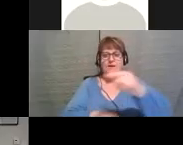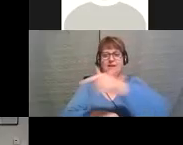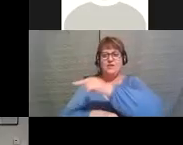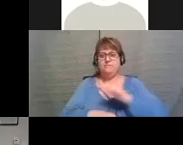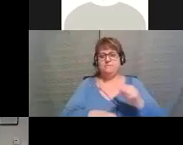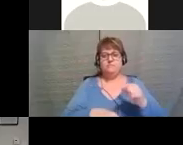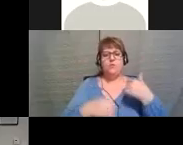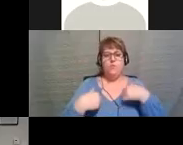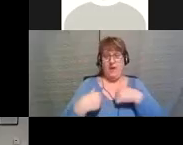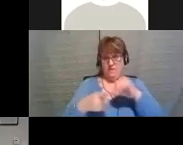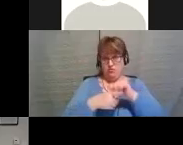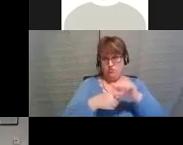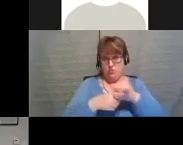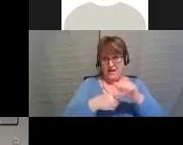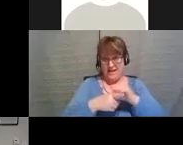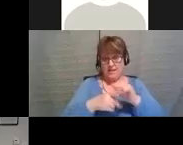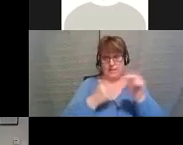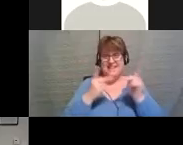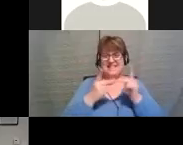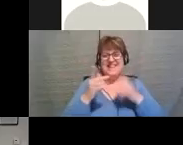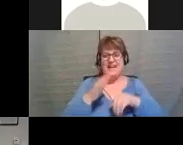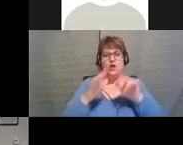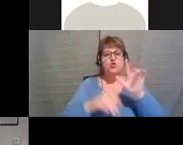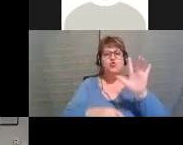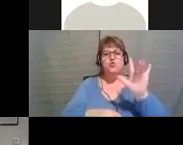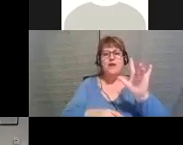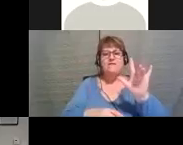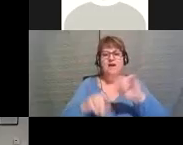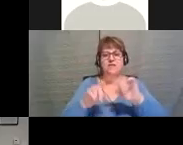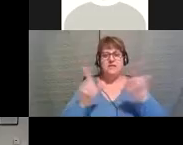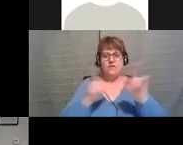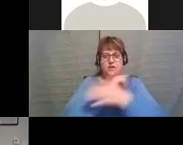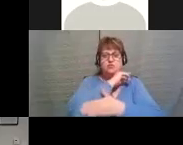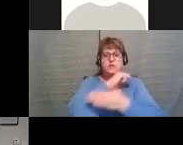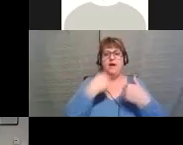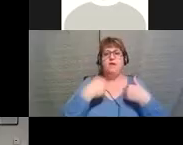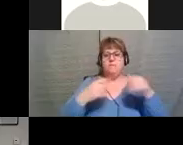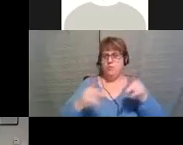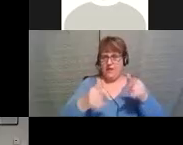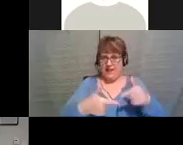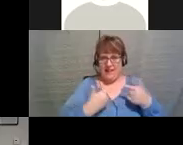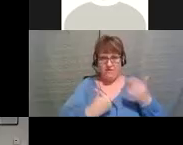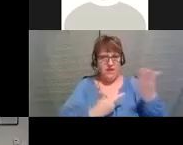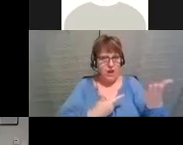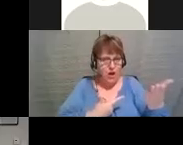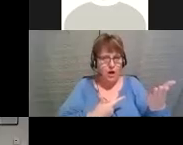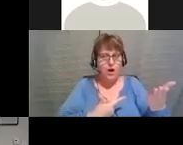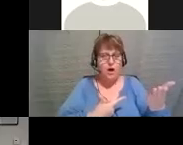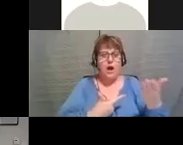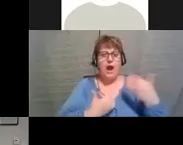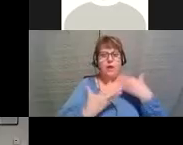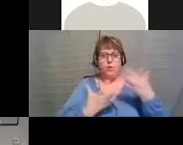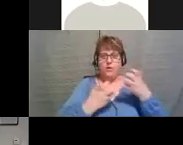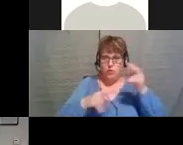We have training sites in 25 nations where we have faculty who live on site who are really interested in